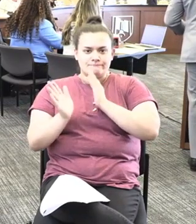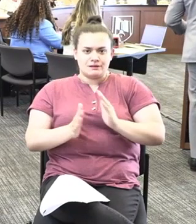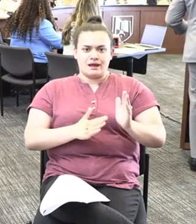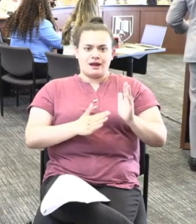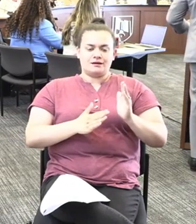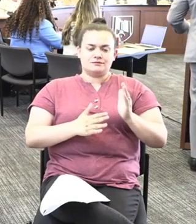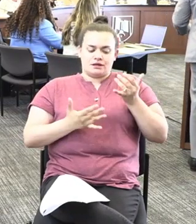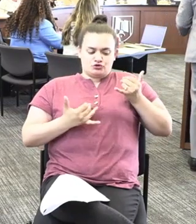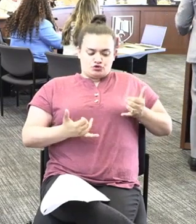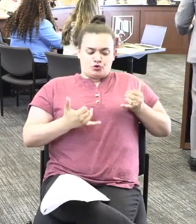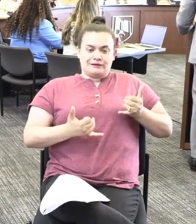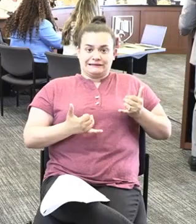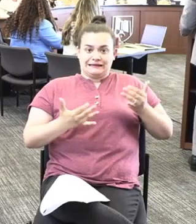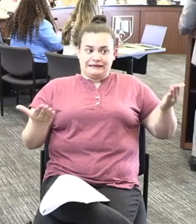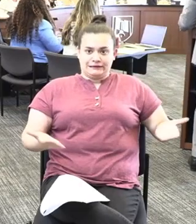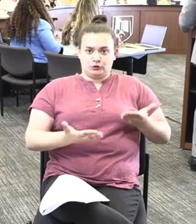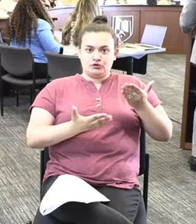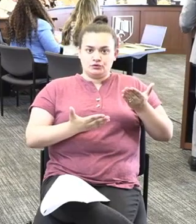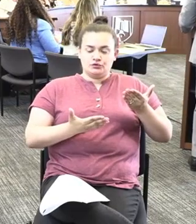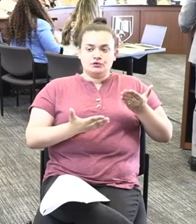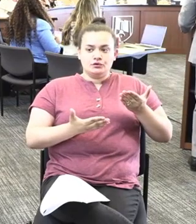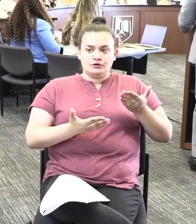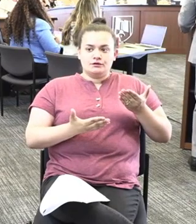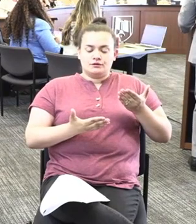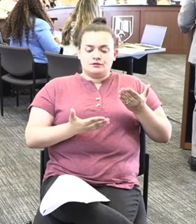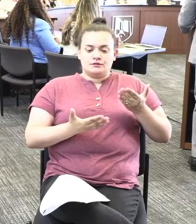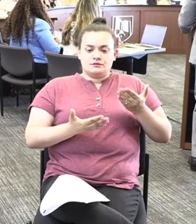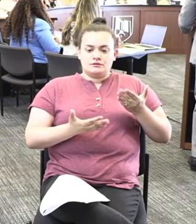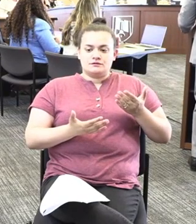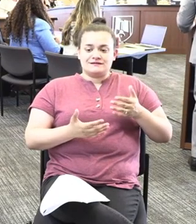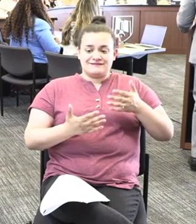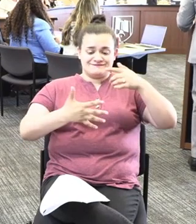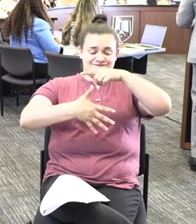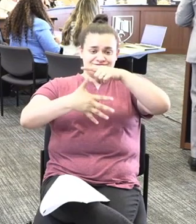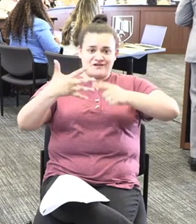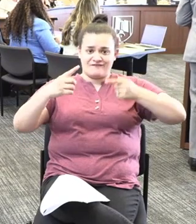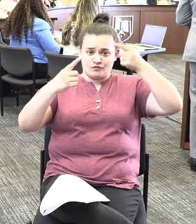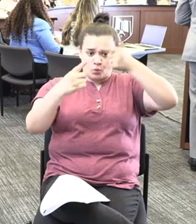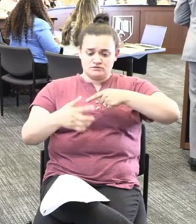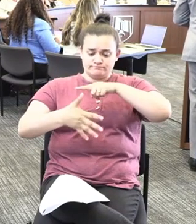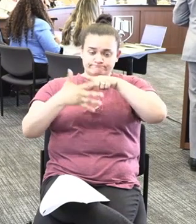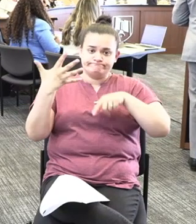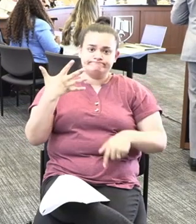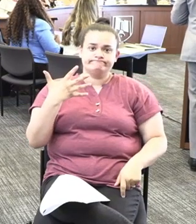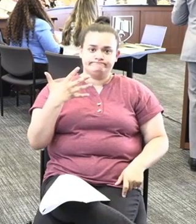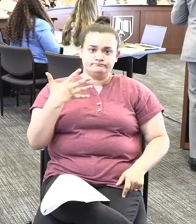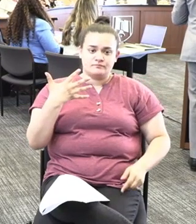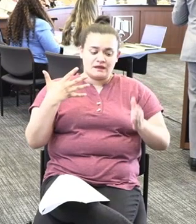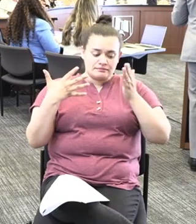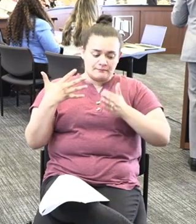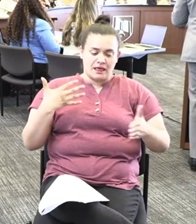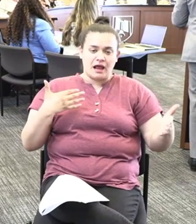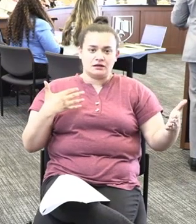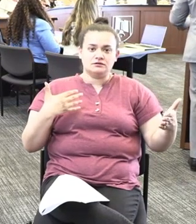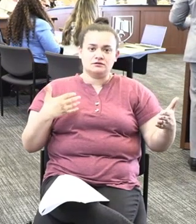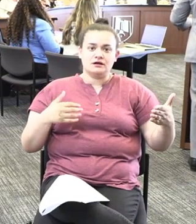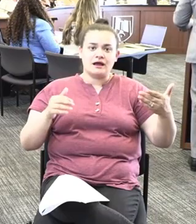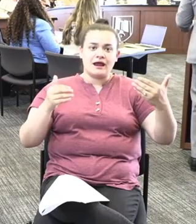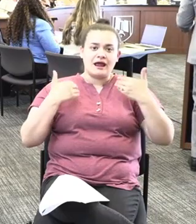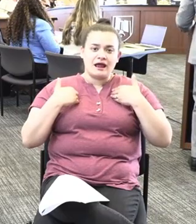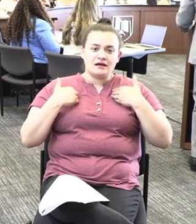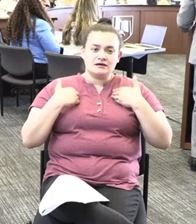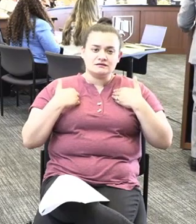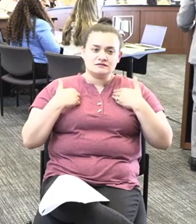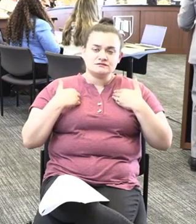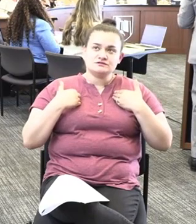that is currently in existence. That has, 5 goals, and the plan has